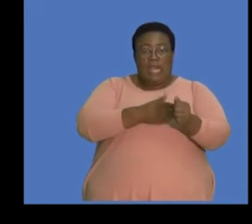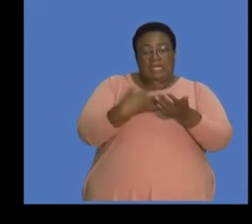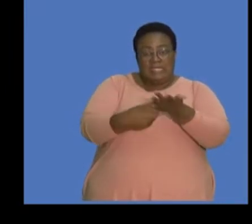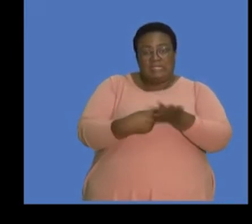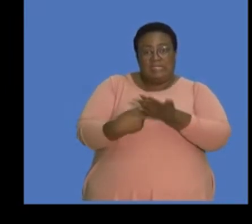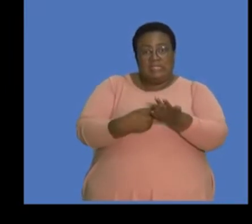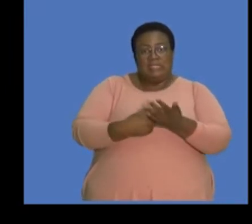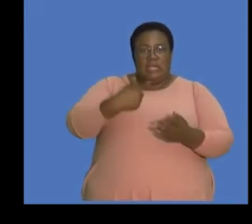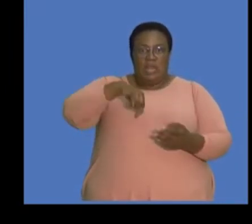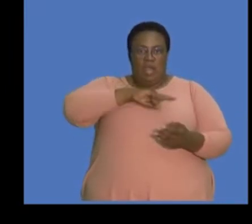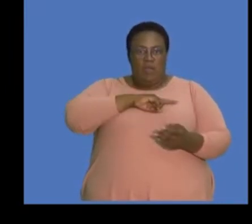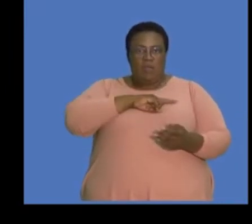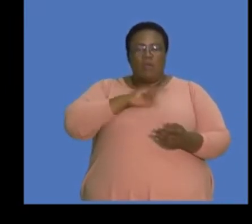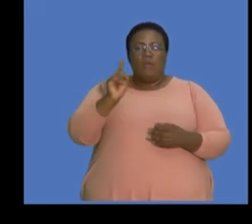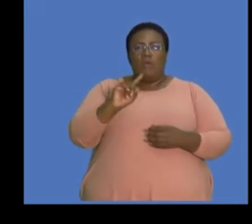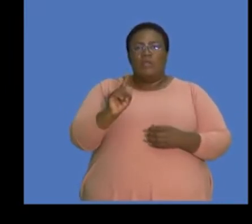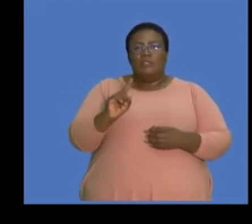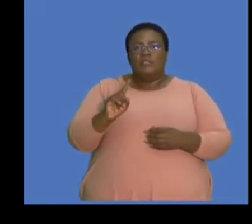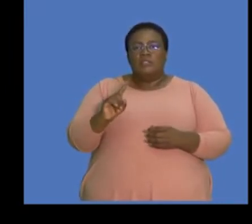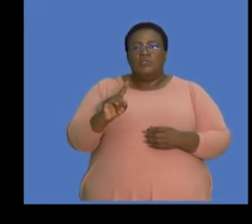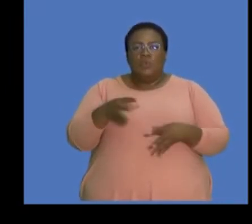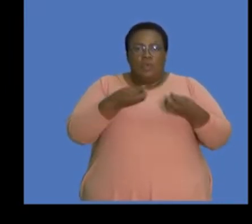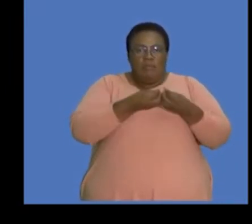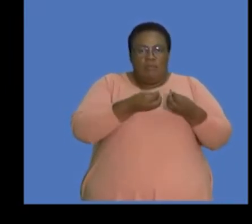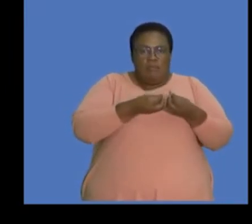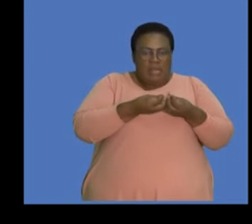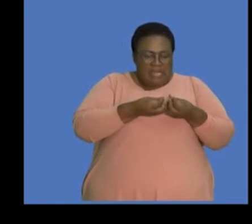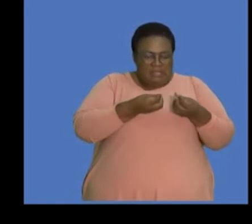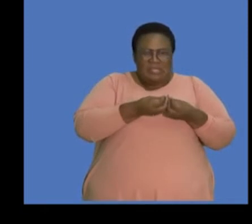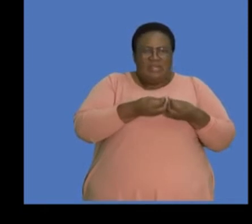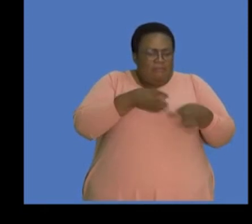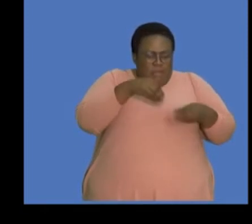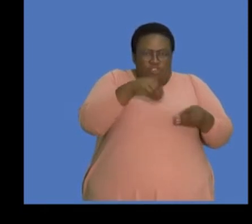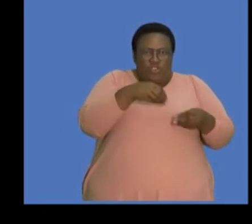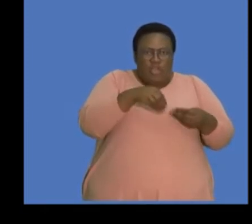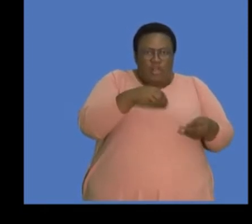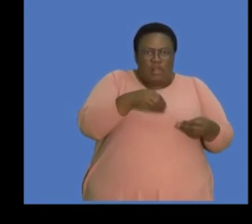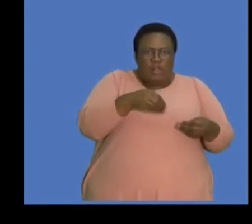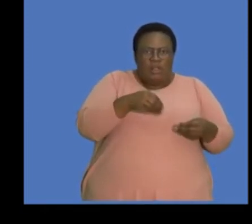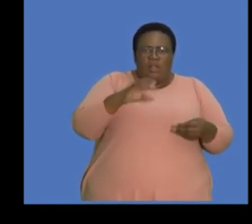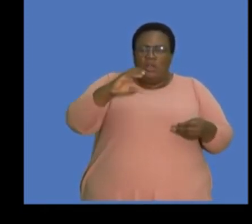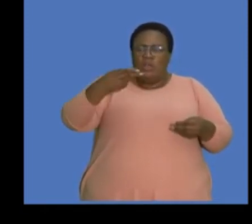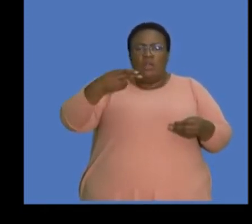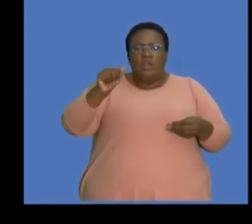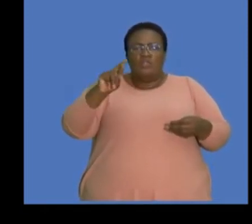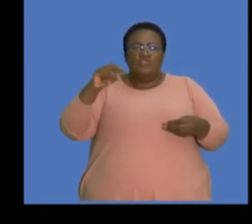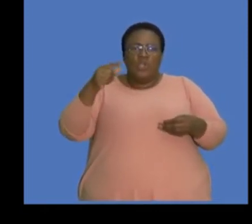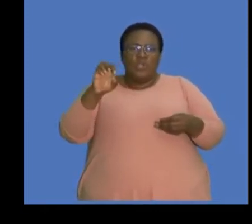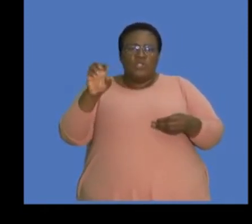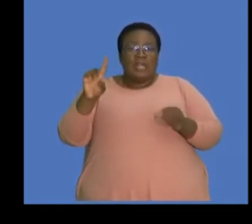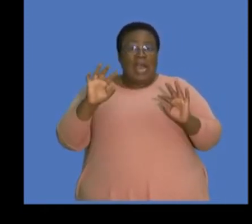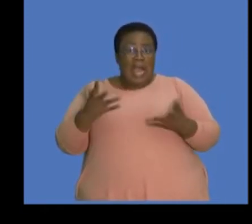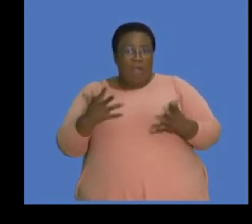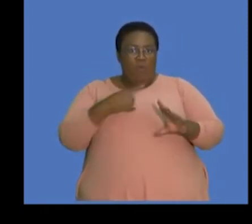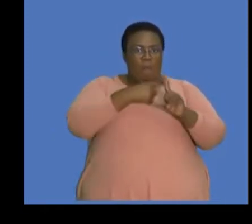today is the thought around how objects become charged, either positively or negatively. So